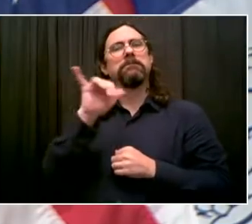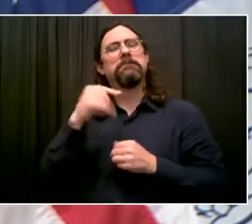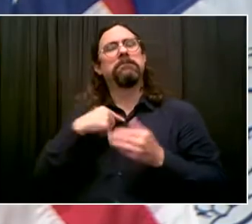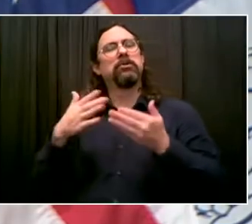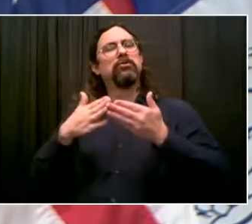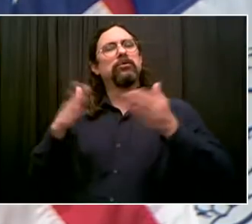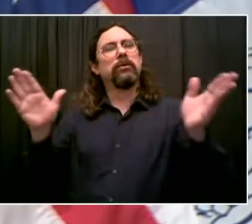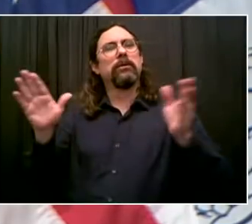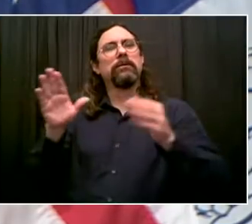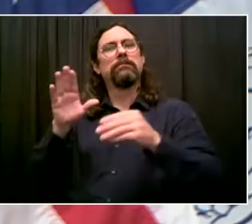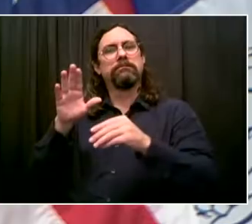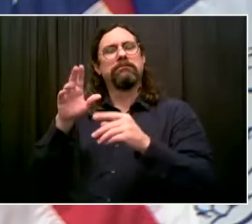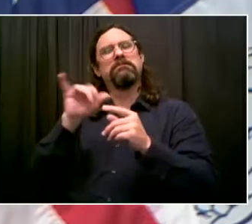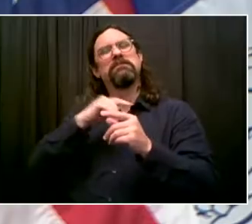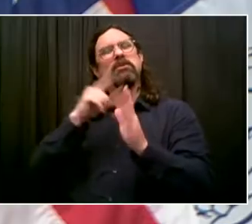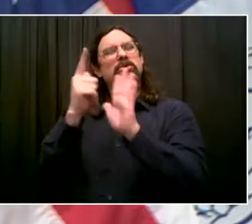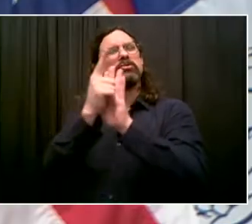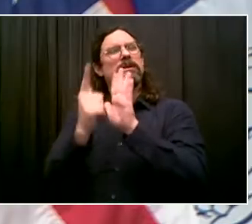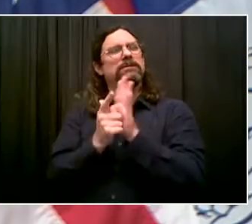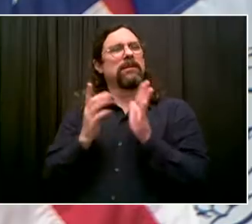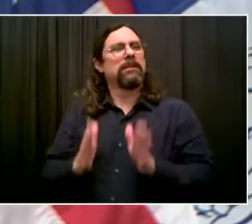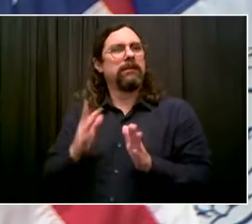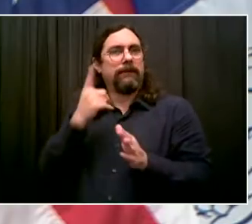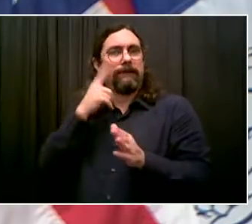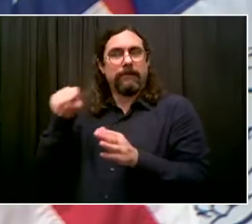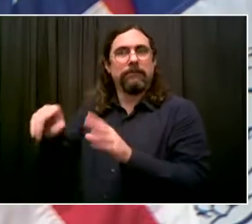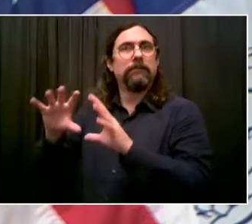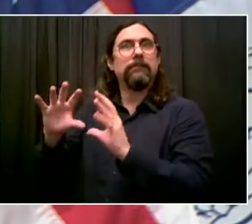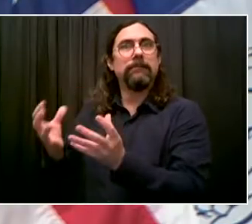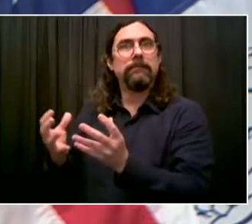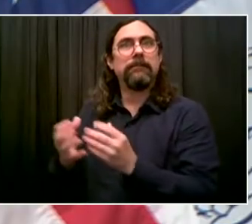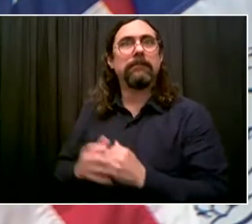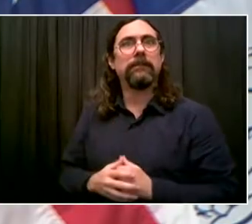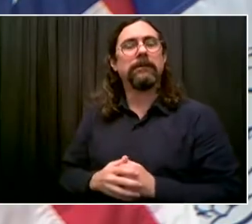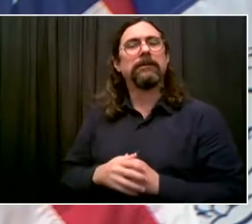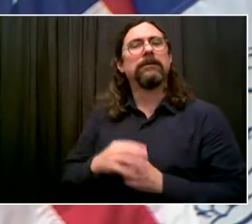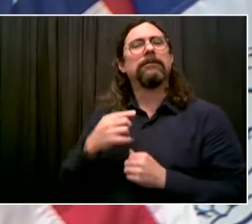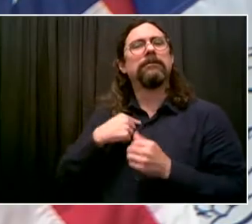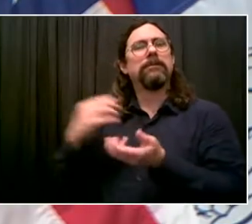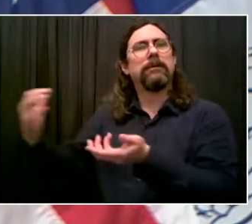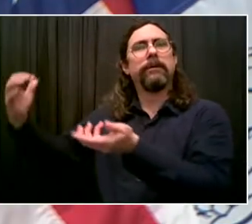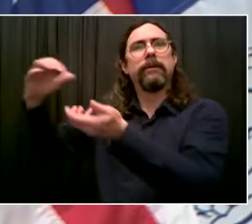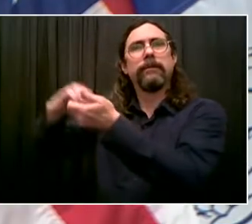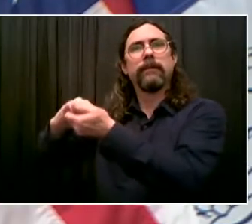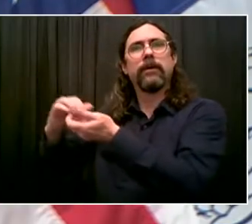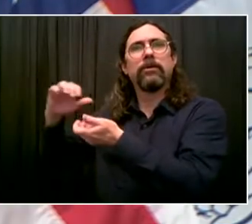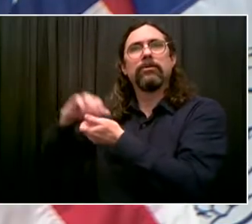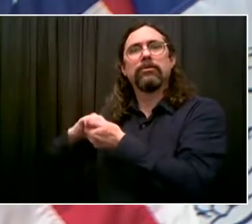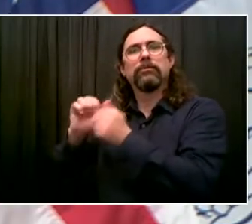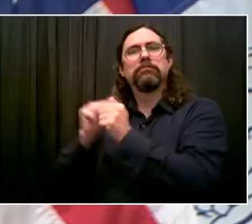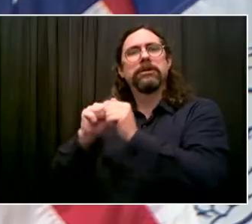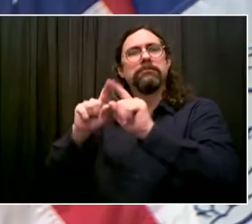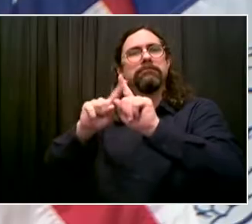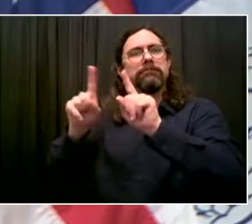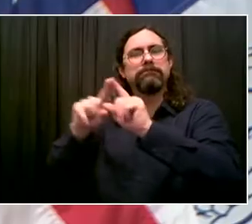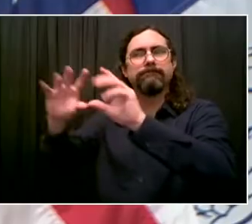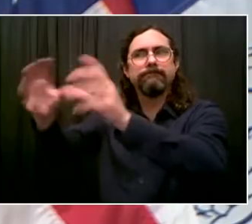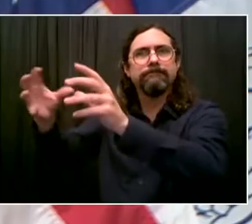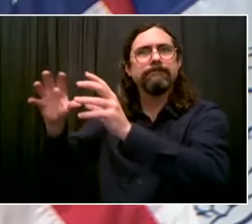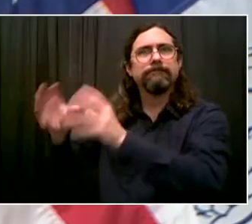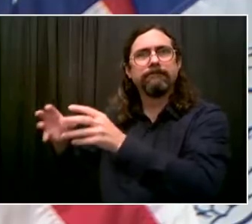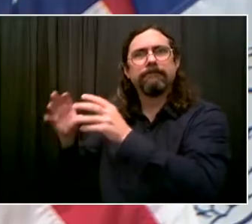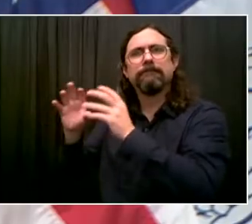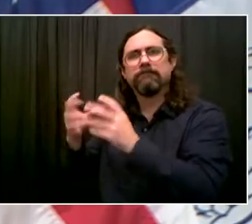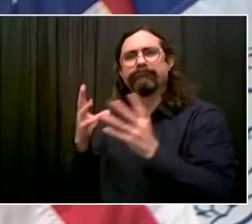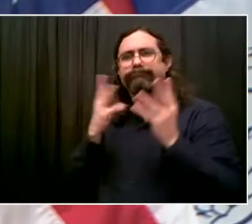and partner agencies. I look forward to the exciting work of continuing to facilitate the city's contracting process. We will